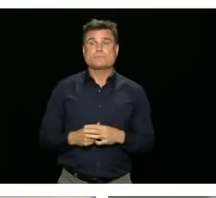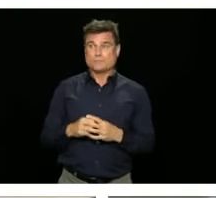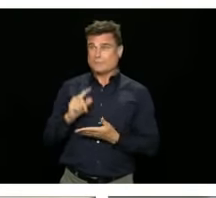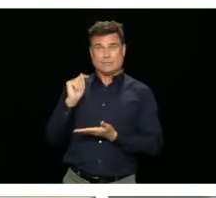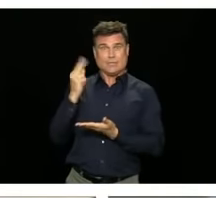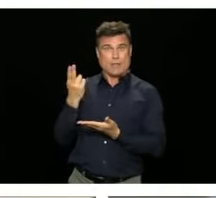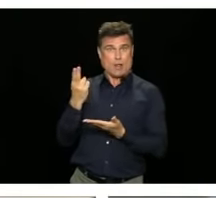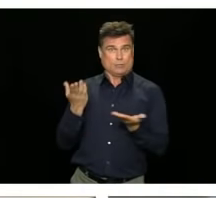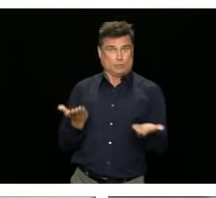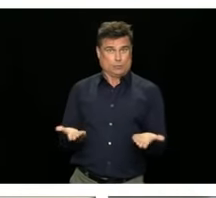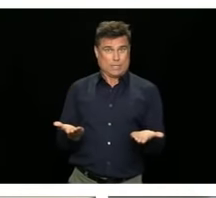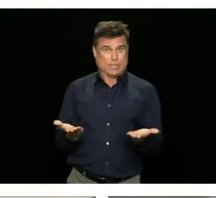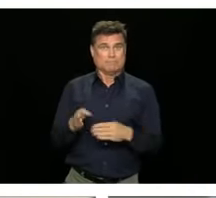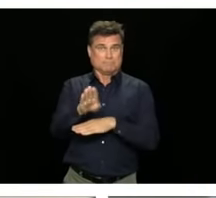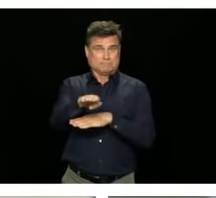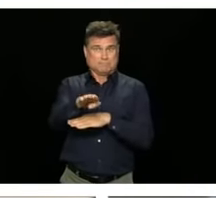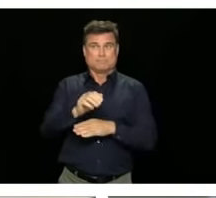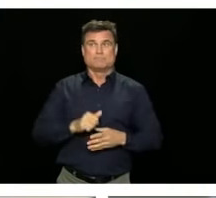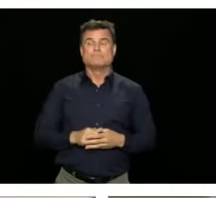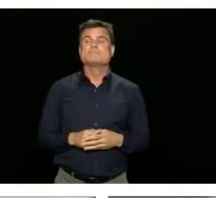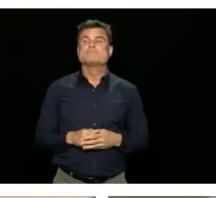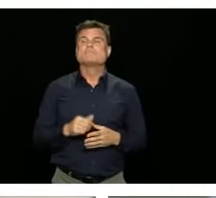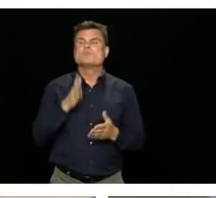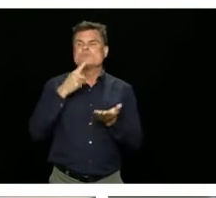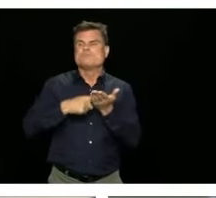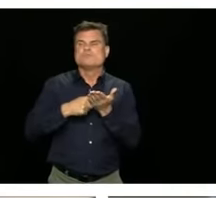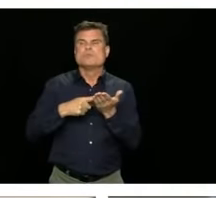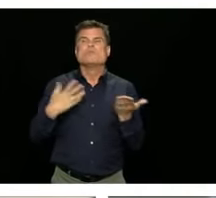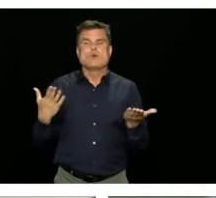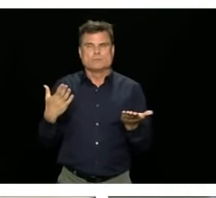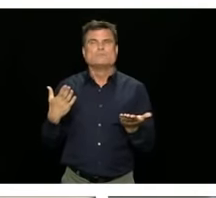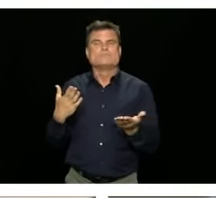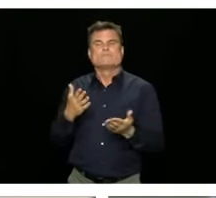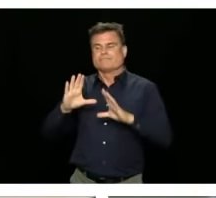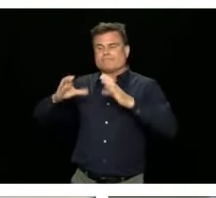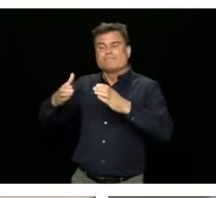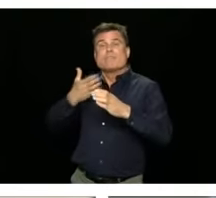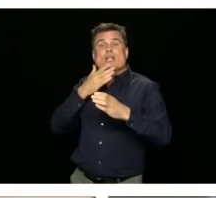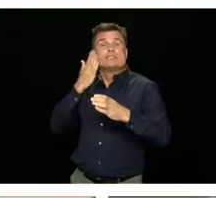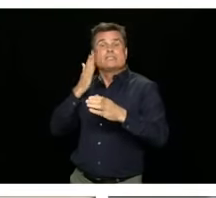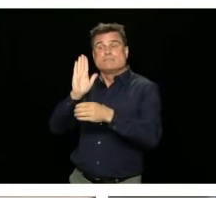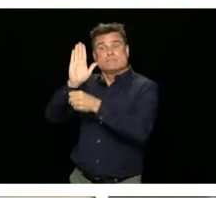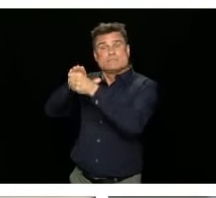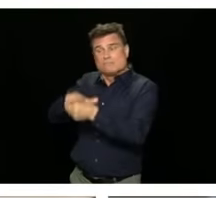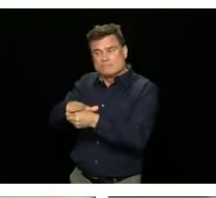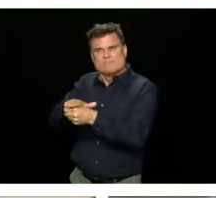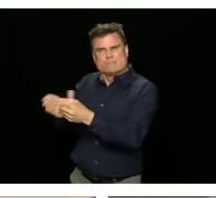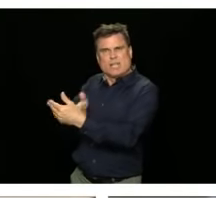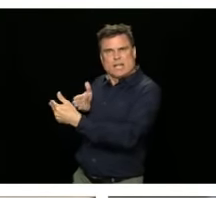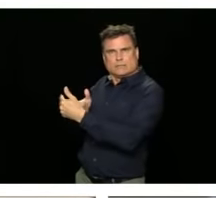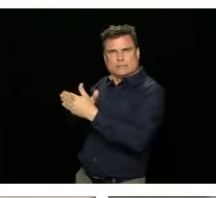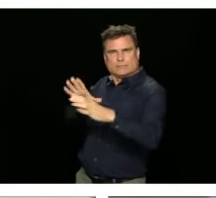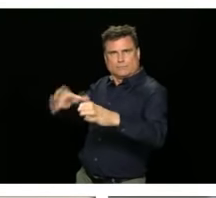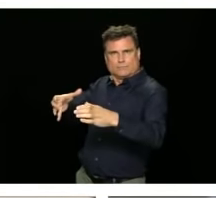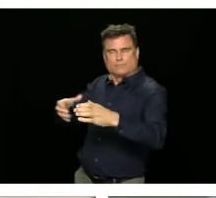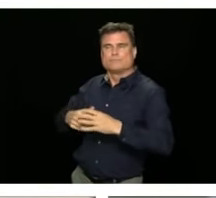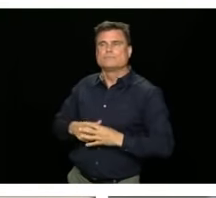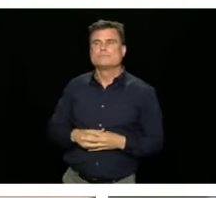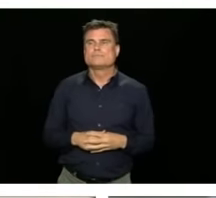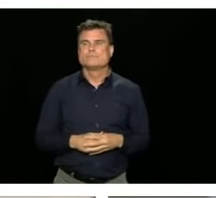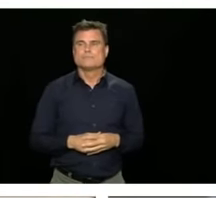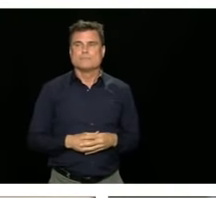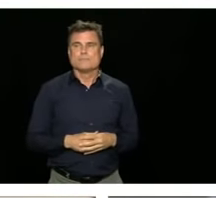individuals who are all strong advocates for racial equity and equality. They each bring a wealth